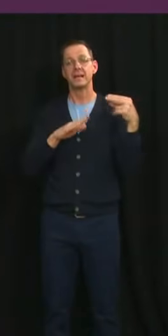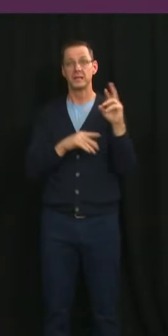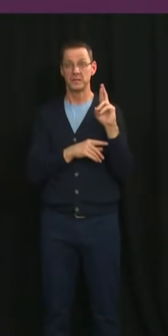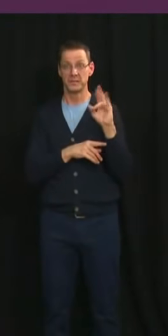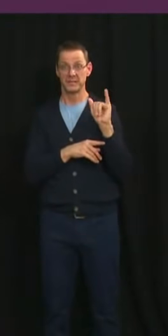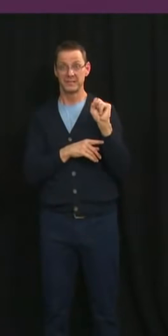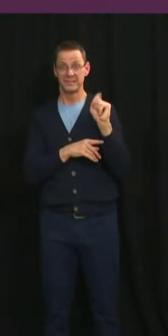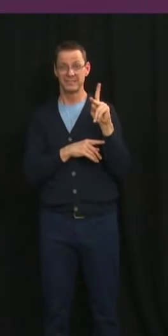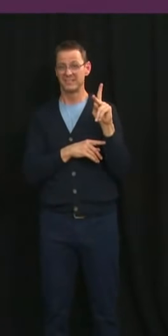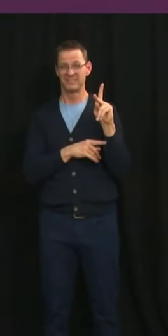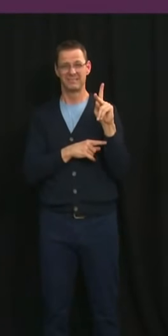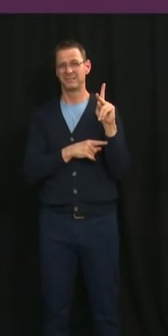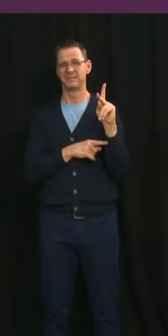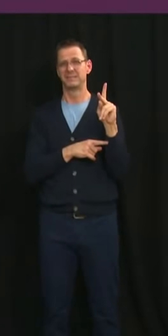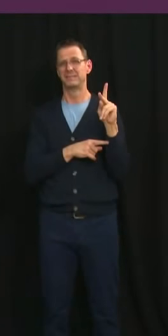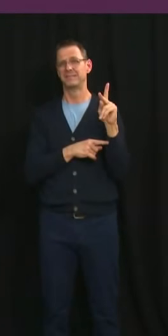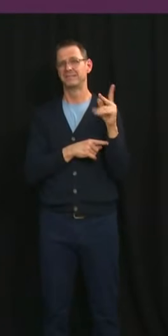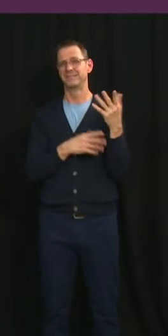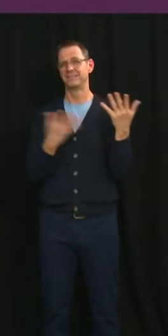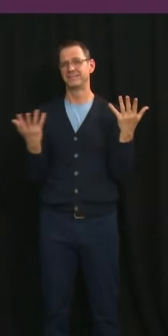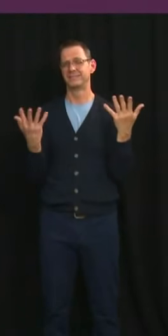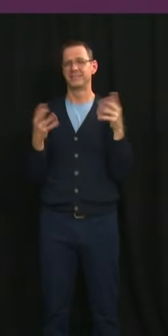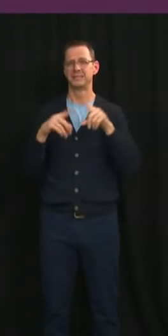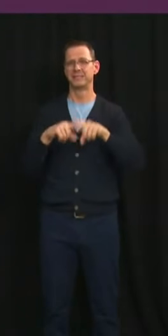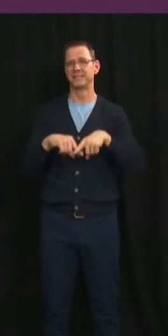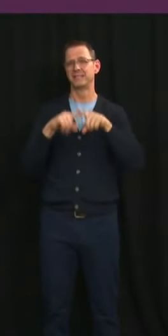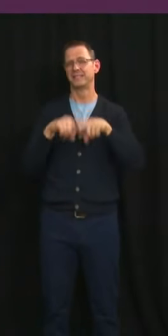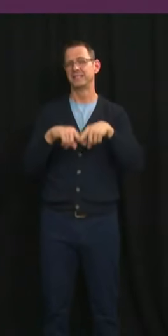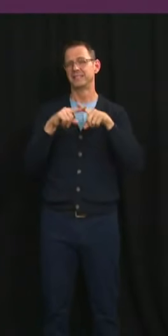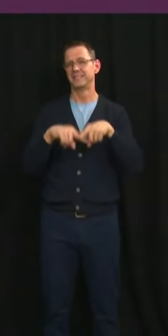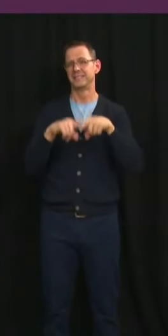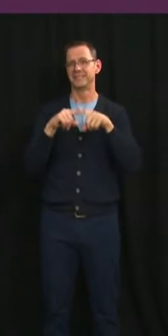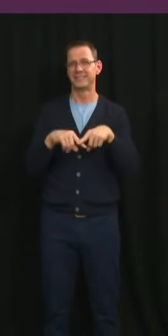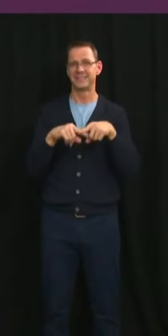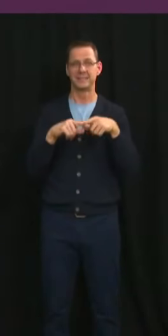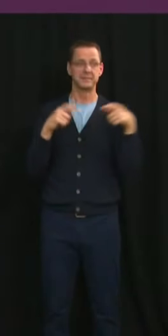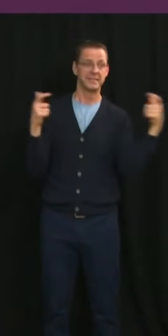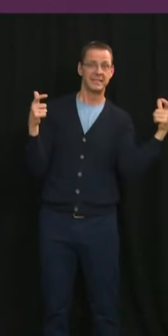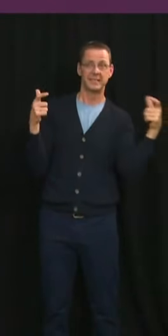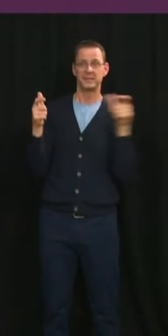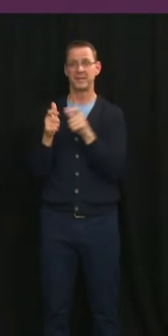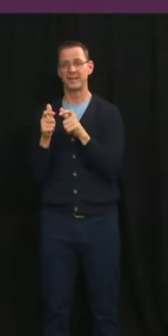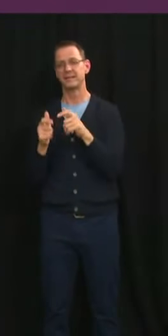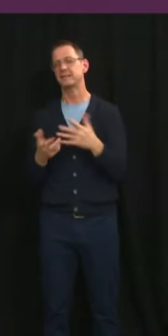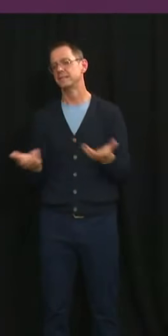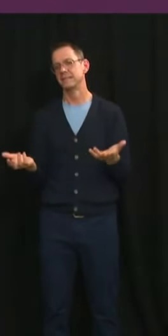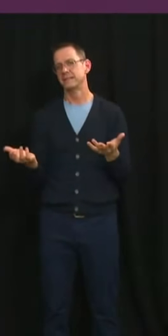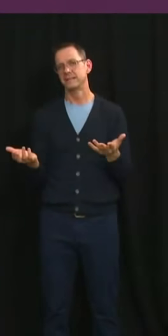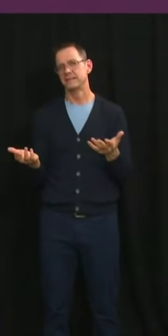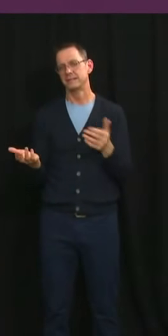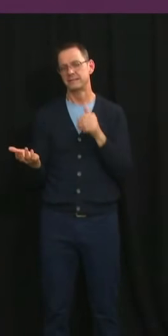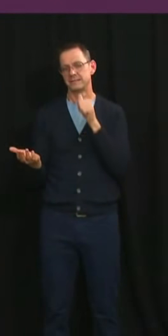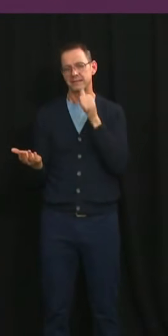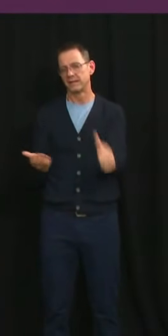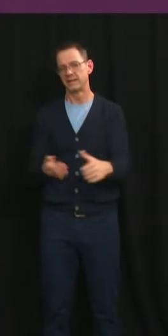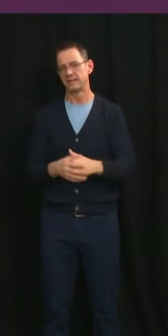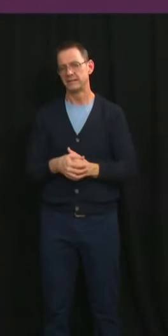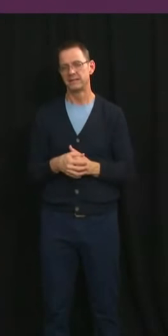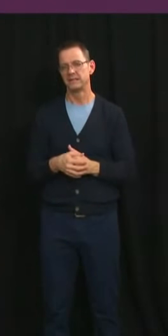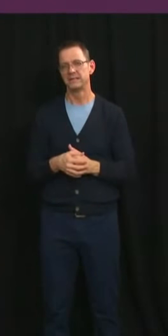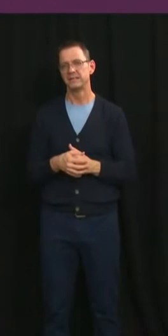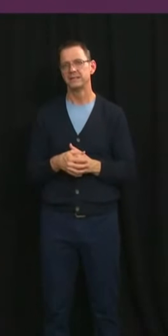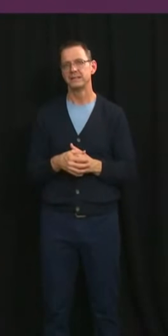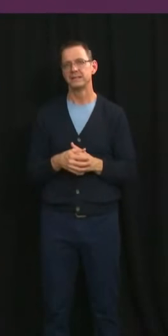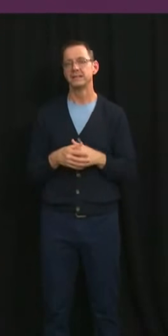sells. So that was a mistake that we corrected on. Another mistake that we made early on was applying the